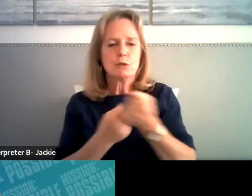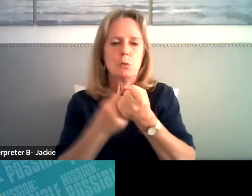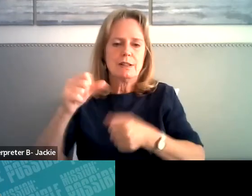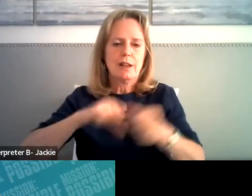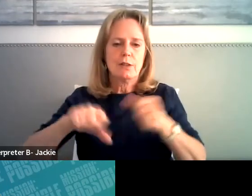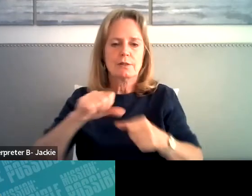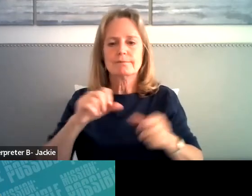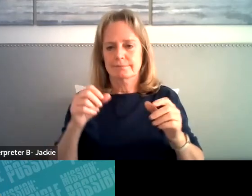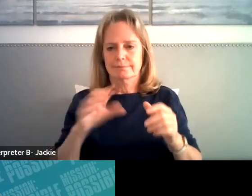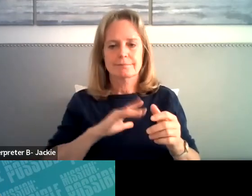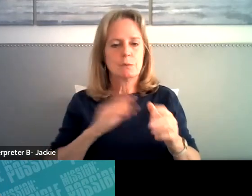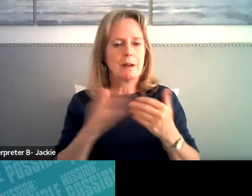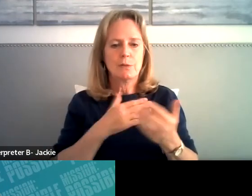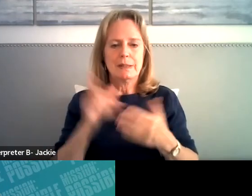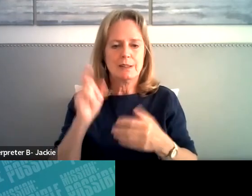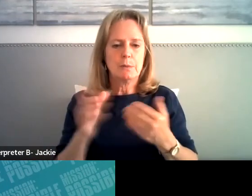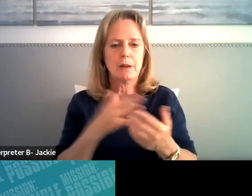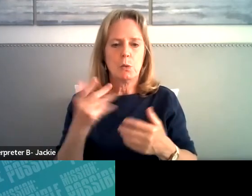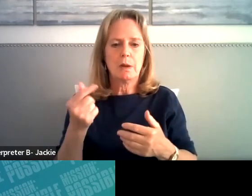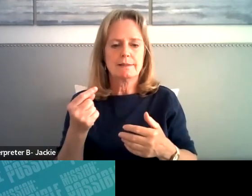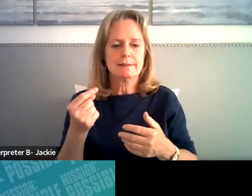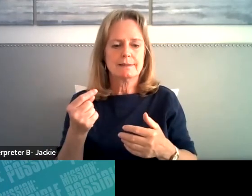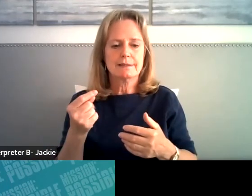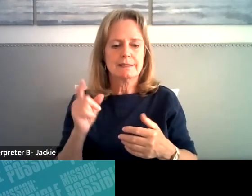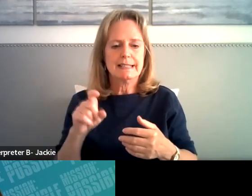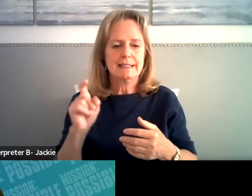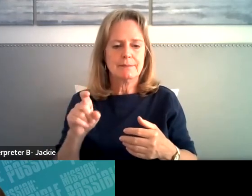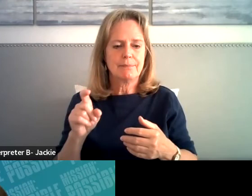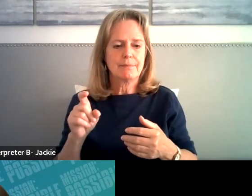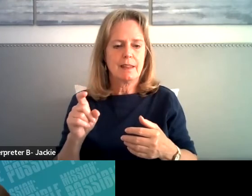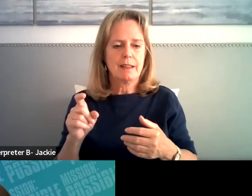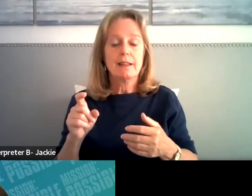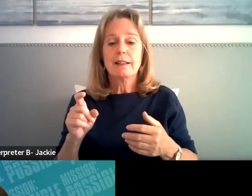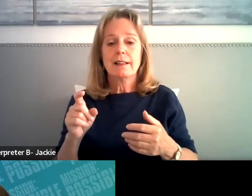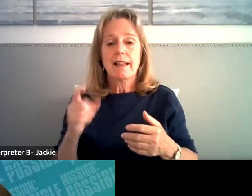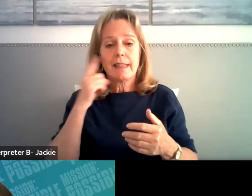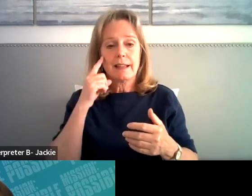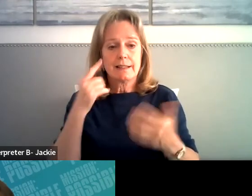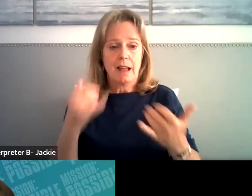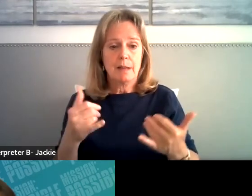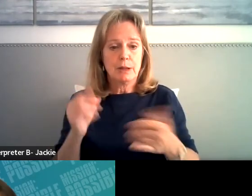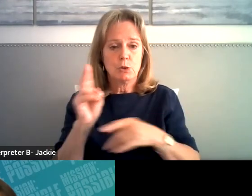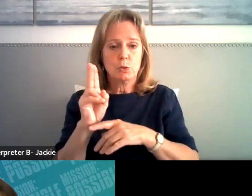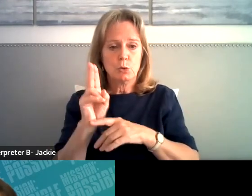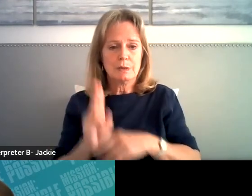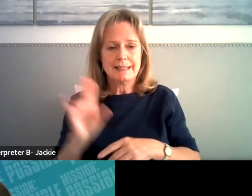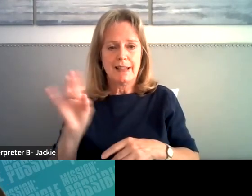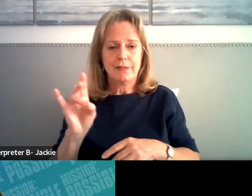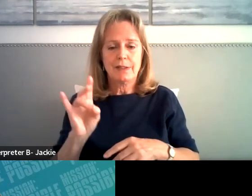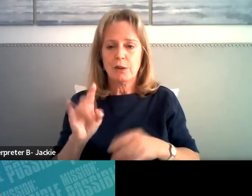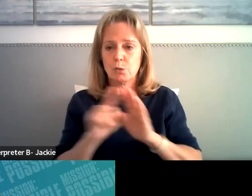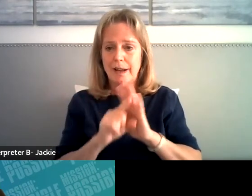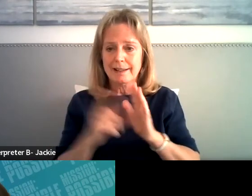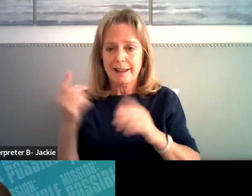support them with whatever we need, no matter what it is. I think you made a good point. Not being used to 7th grade. Last year was